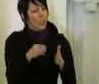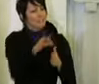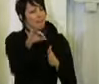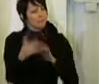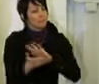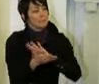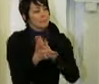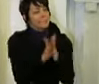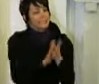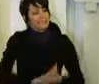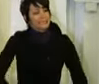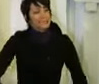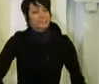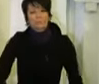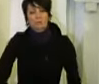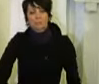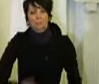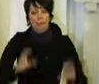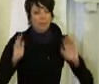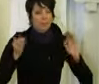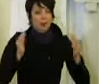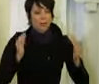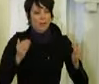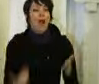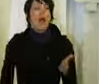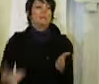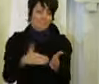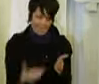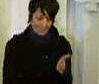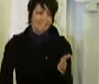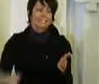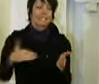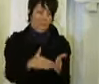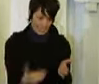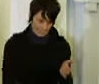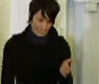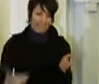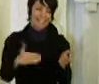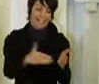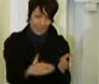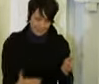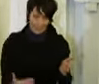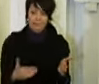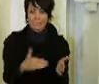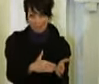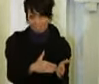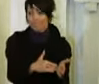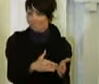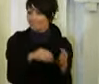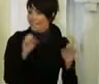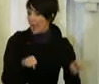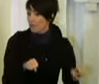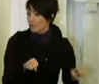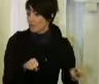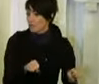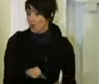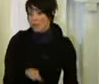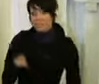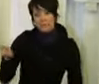peace over and over and over again. So may